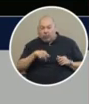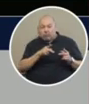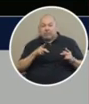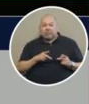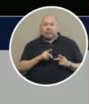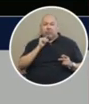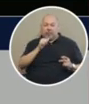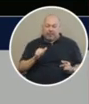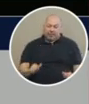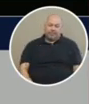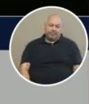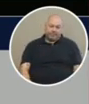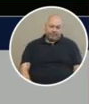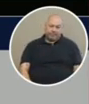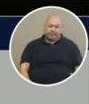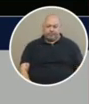positions.